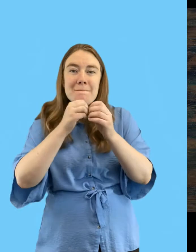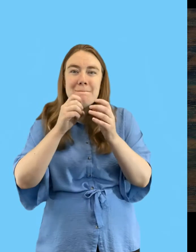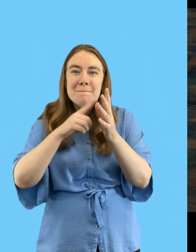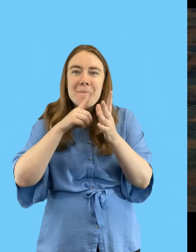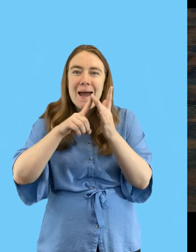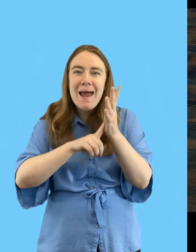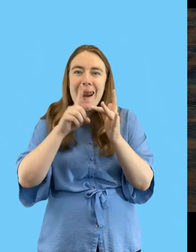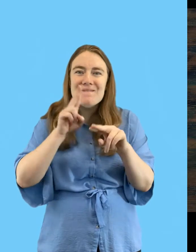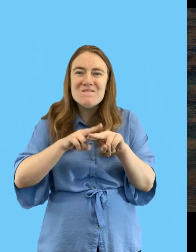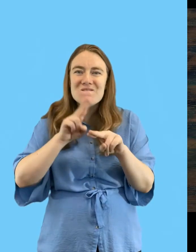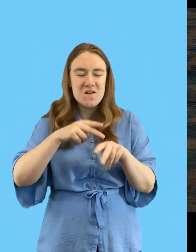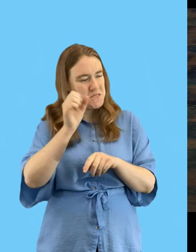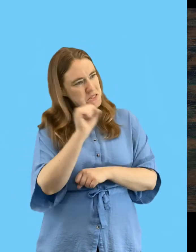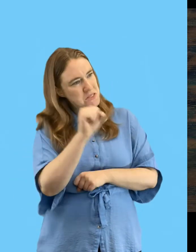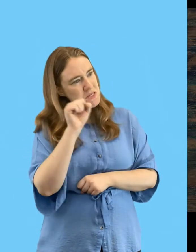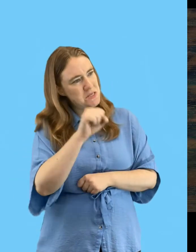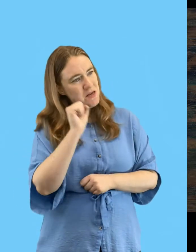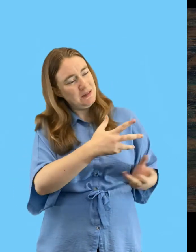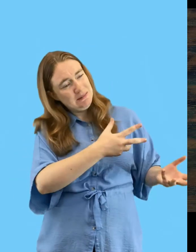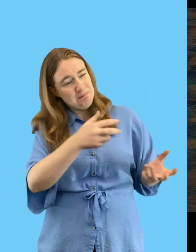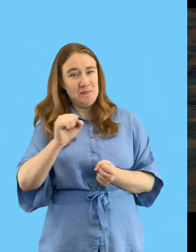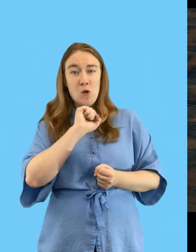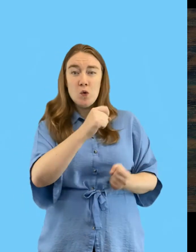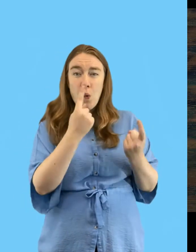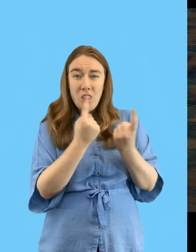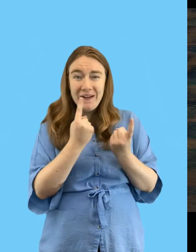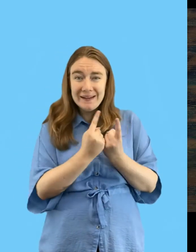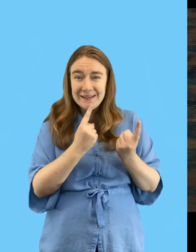come and settle the account one way or another.